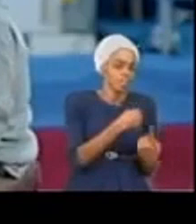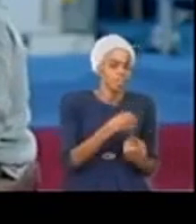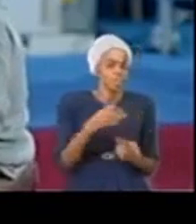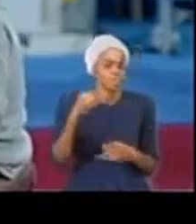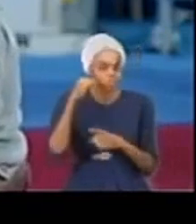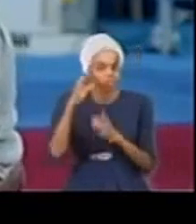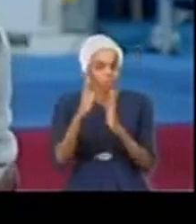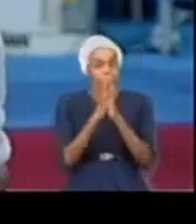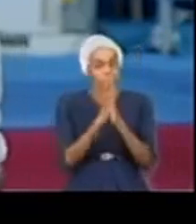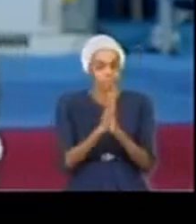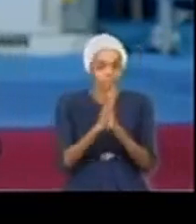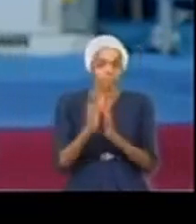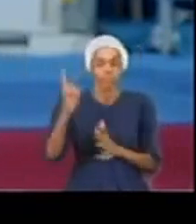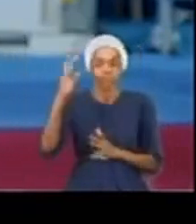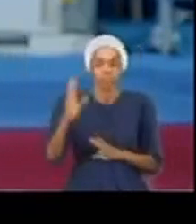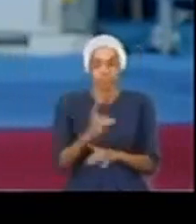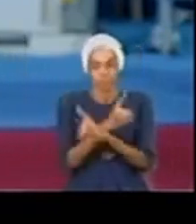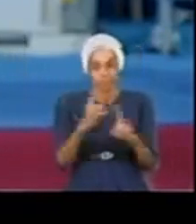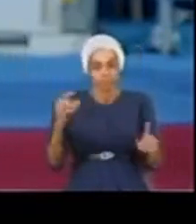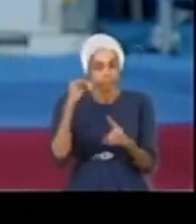when it was time for me to deliver the baby,